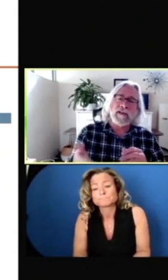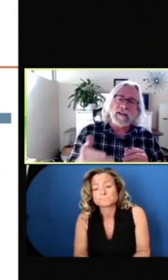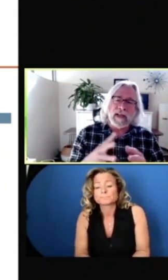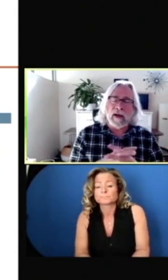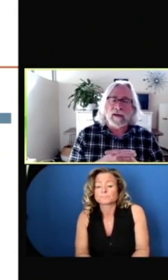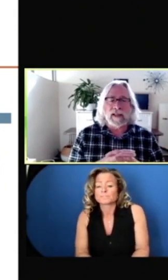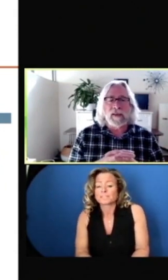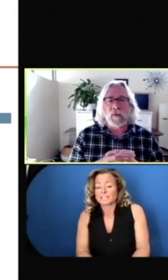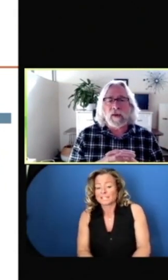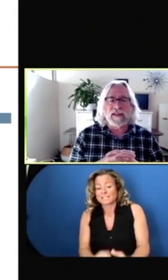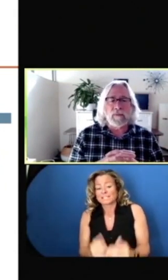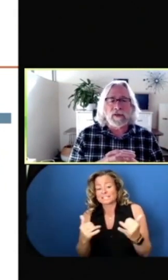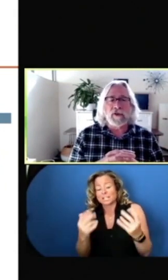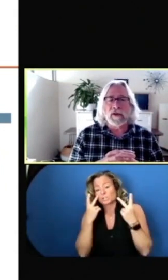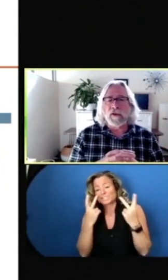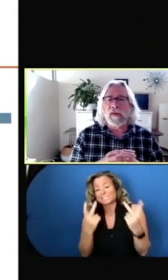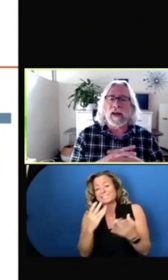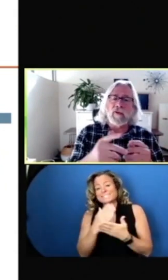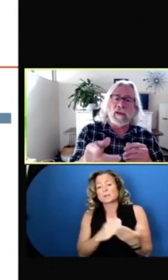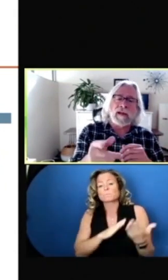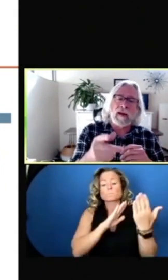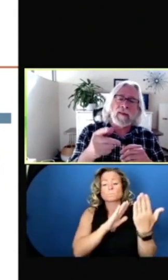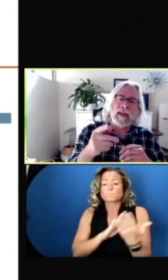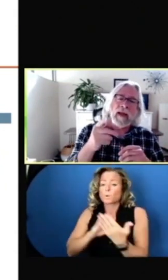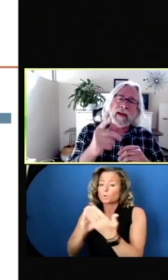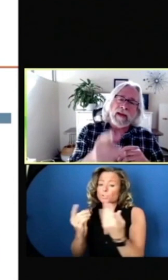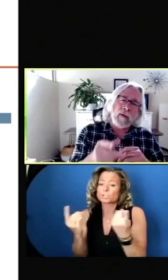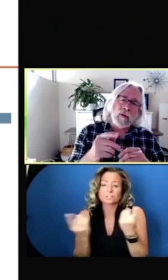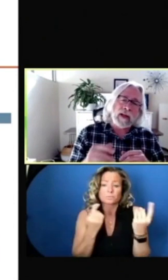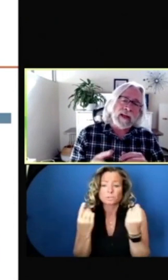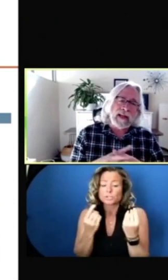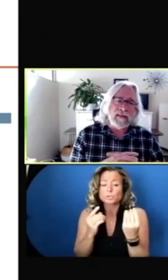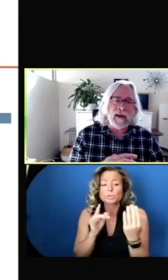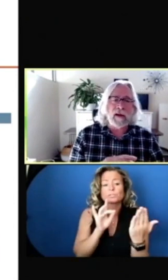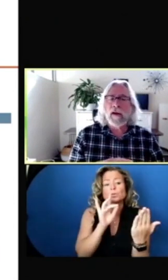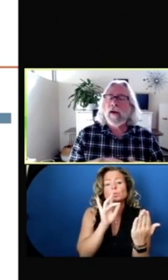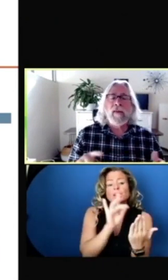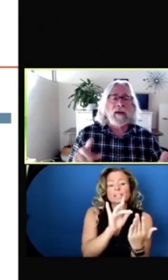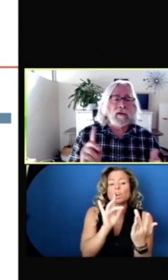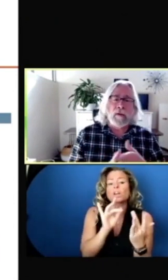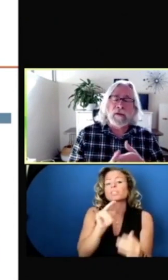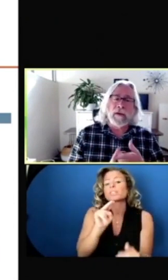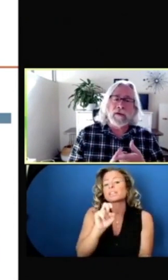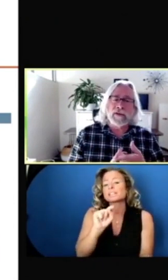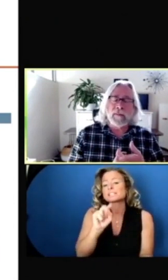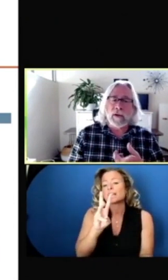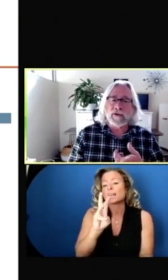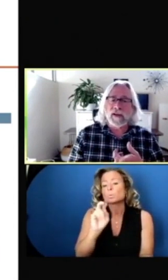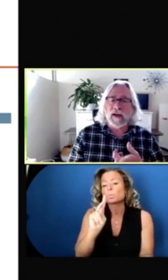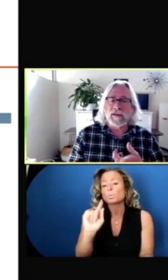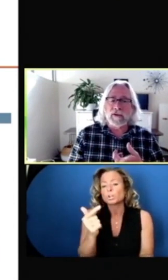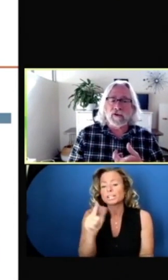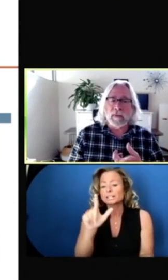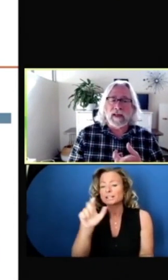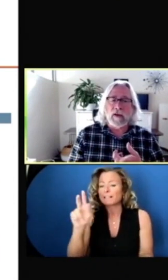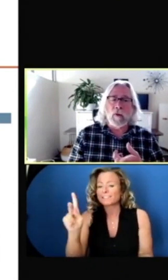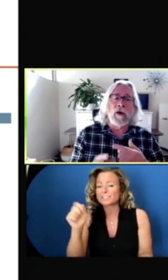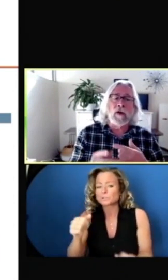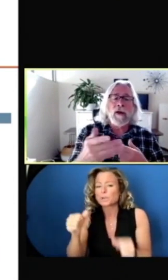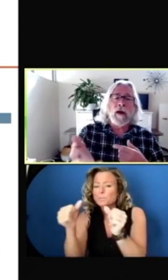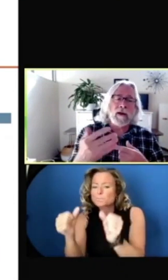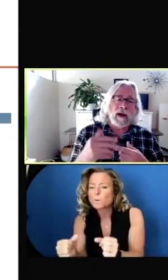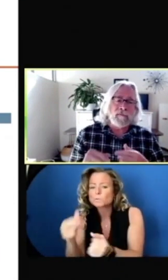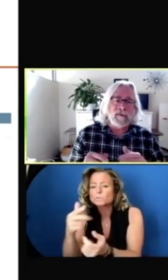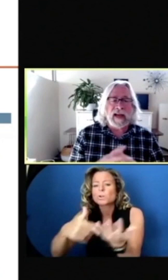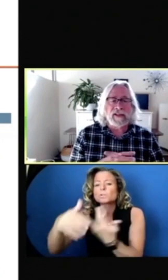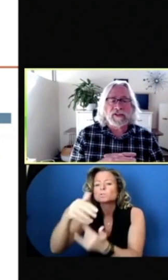here, as you can see, are some of the ways in which you can do that. If you click on the networking link there, that'll allow you to do some posting on the social media